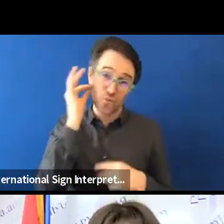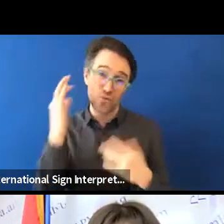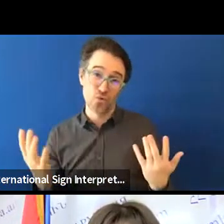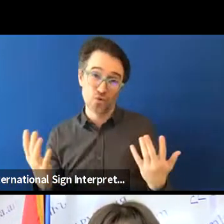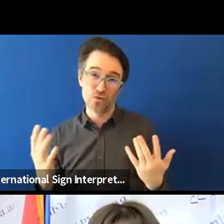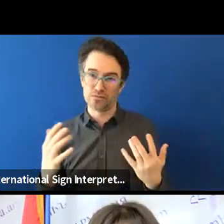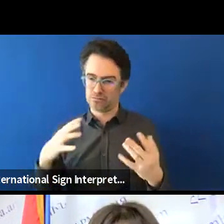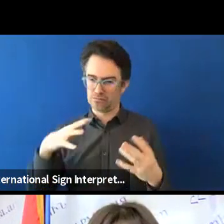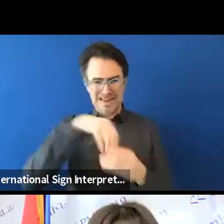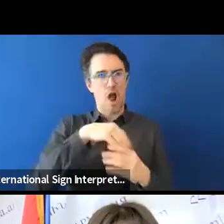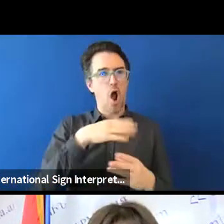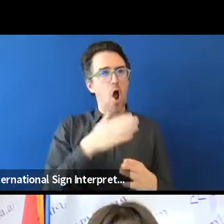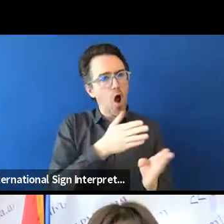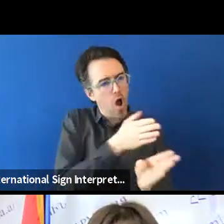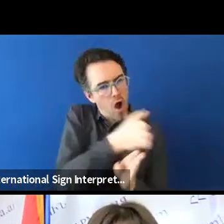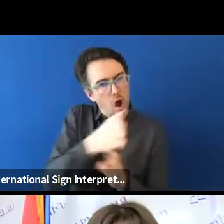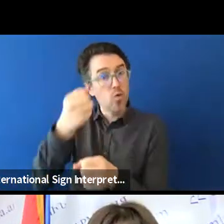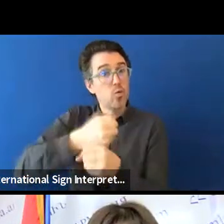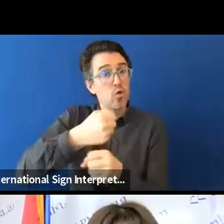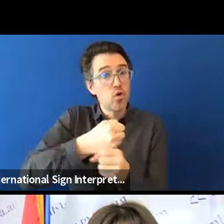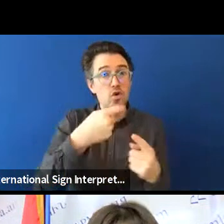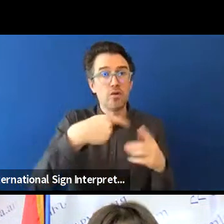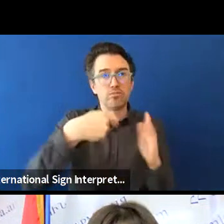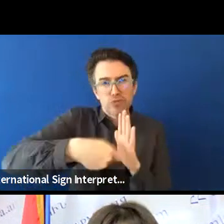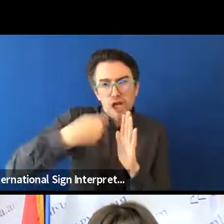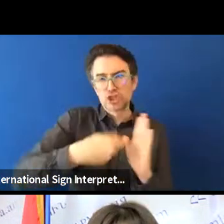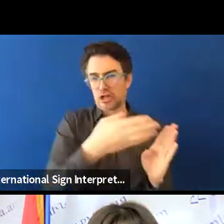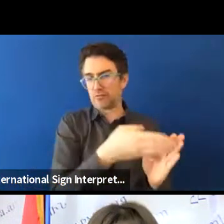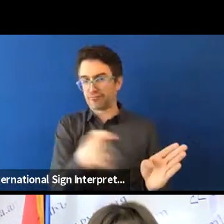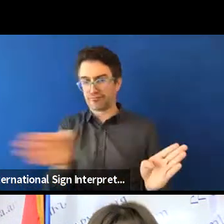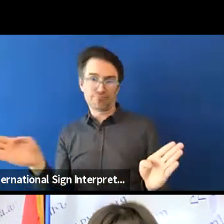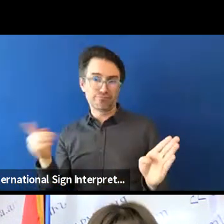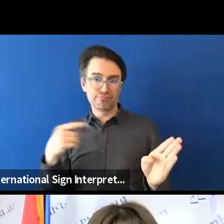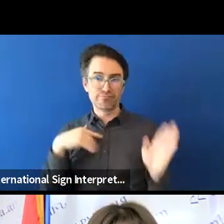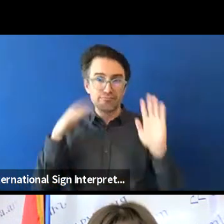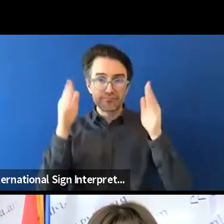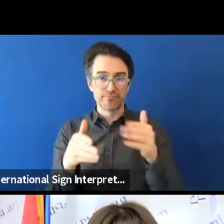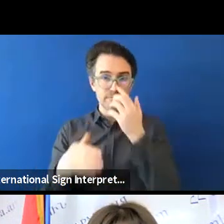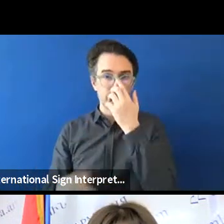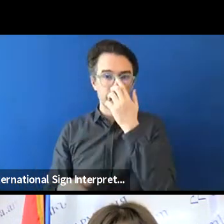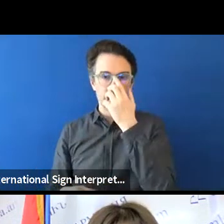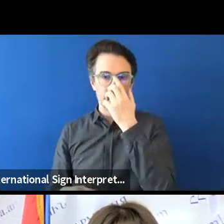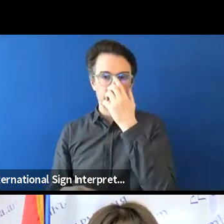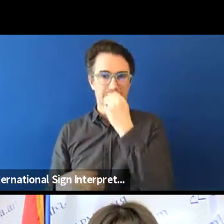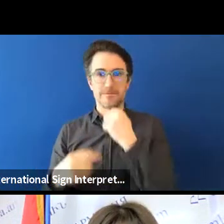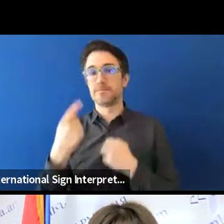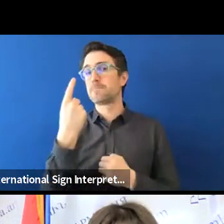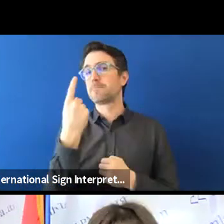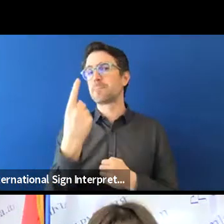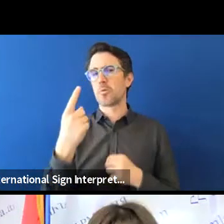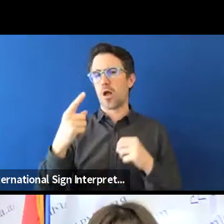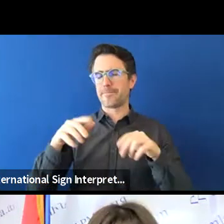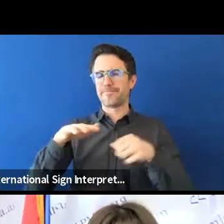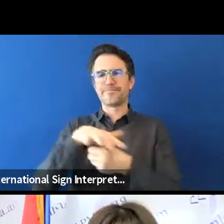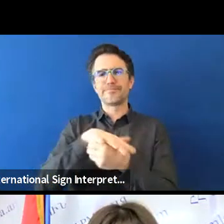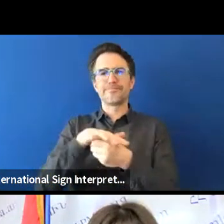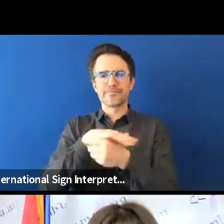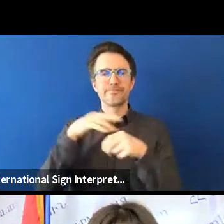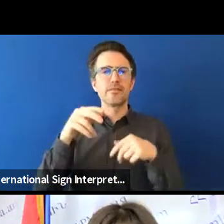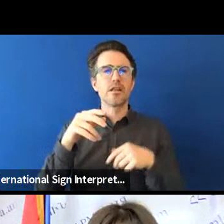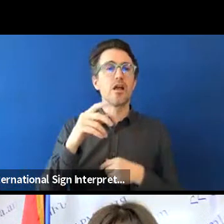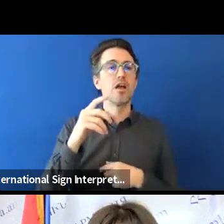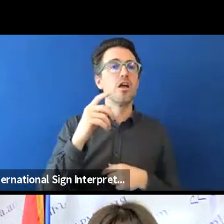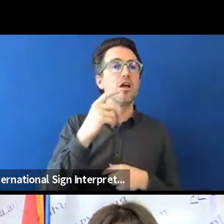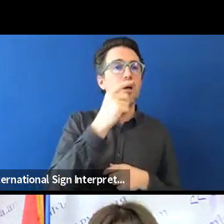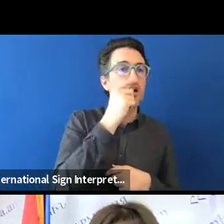an instrument called Gender Action Plan 3, which is committing not only all the